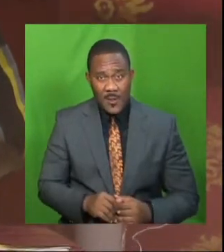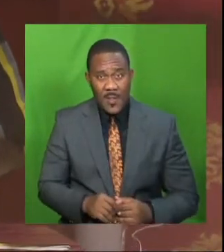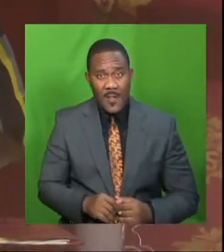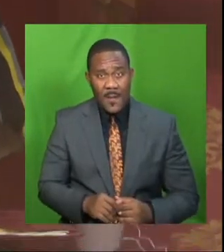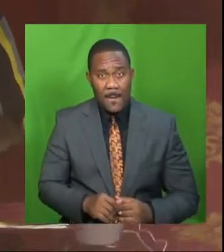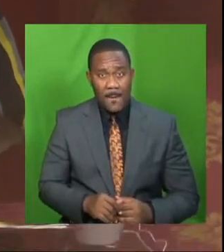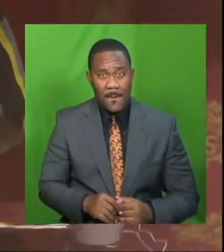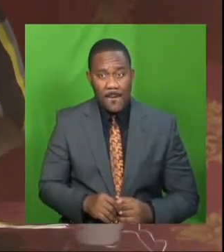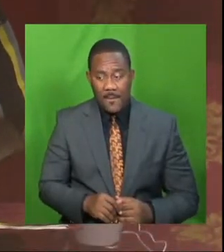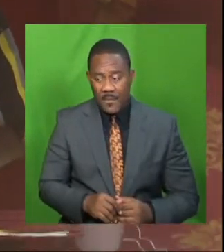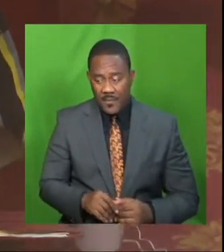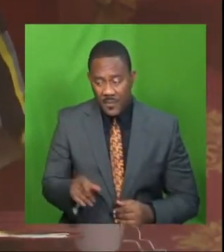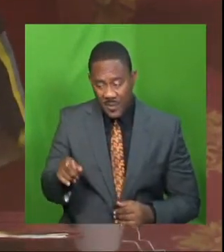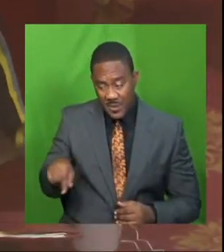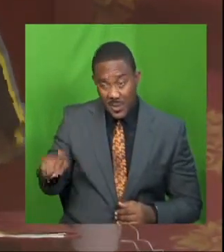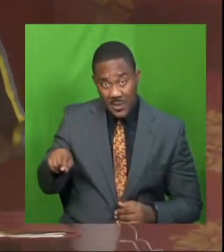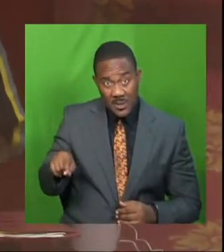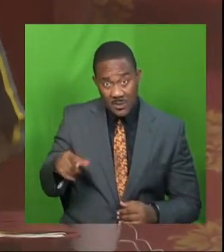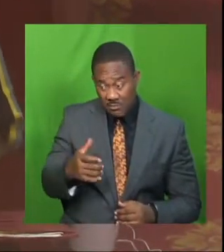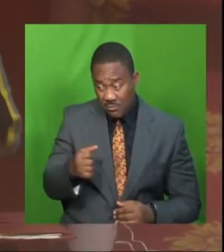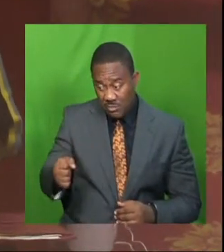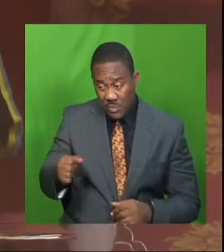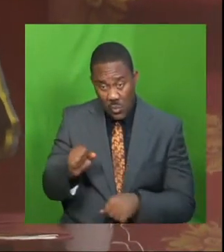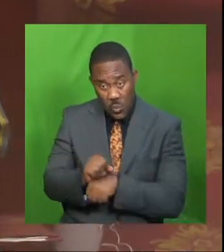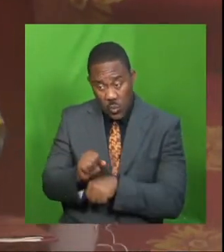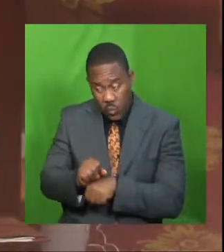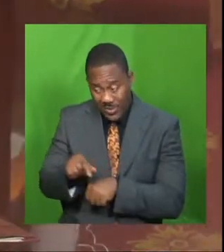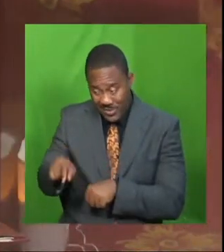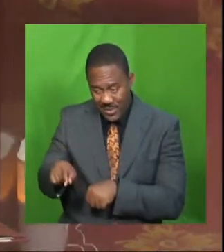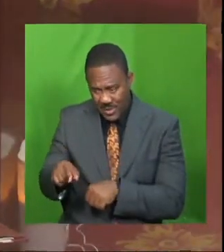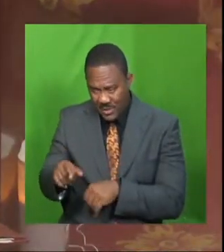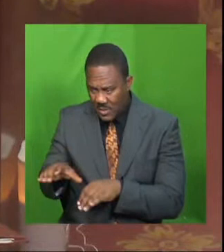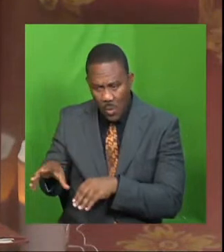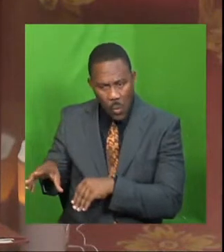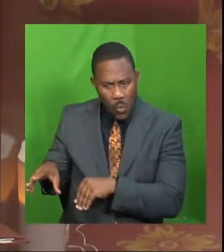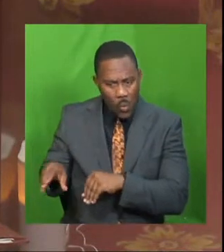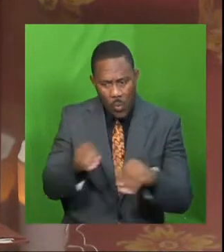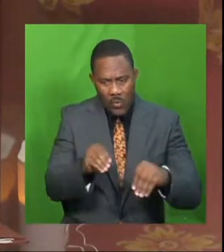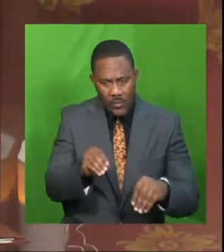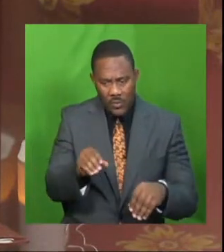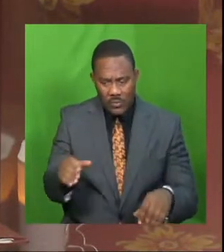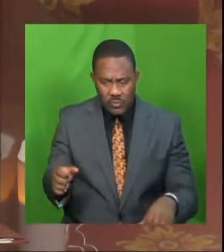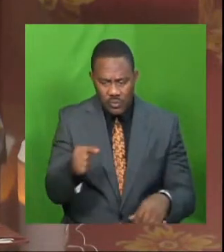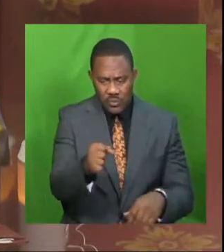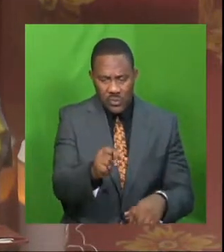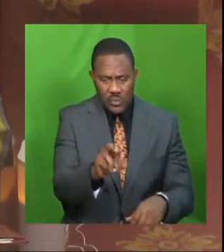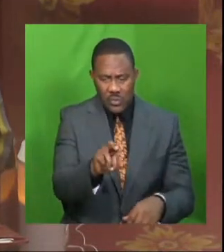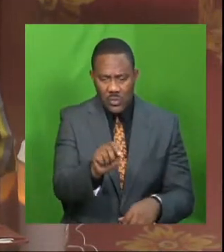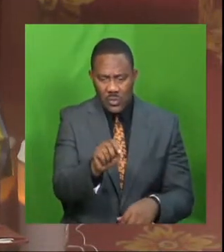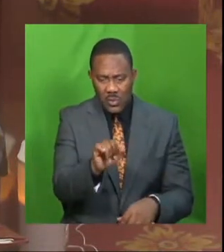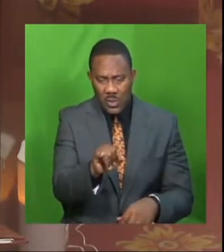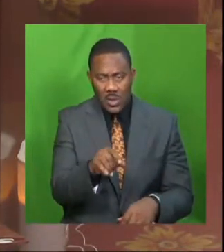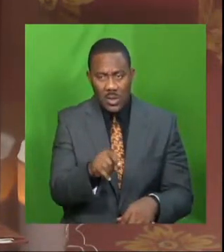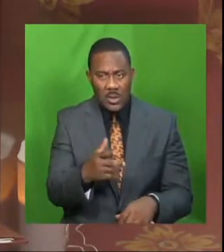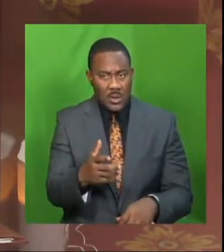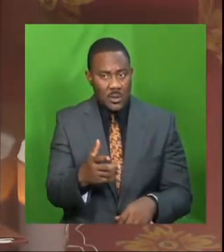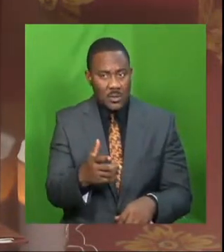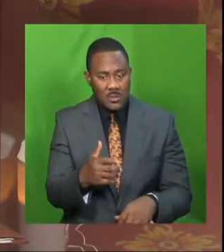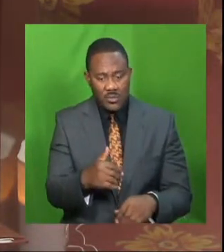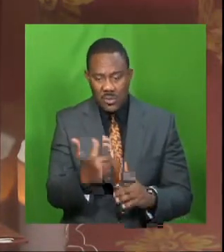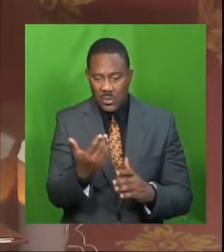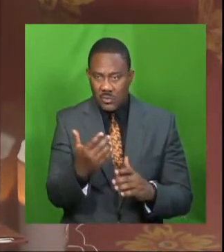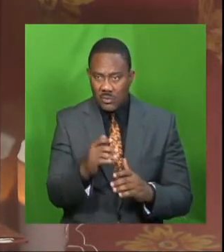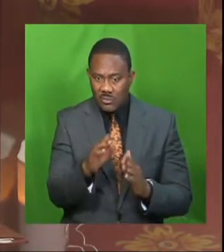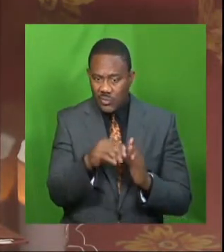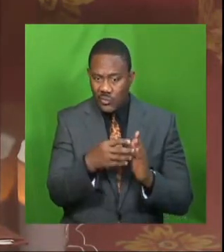When officers who are designated to respond to RTI requests are sometimes even shifted to a different schedule within